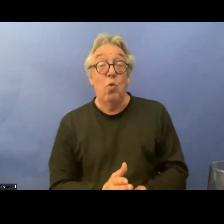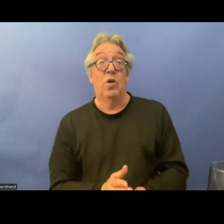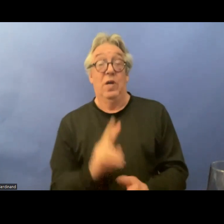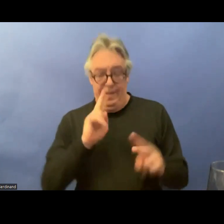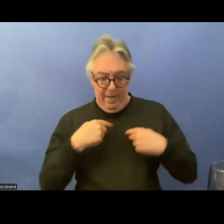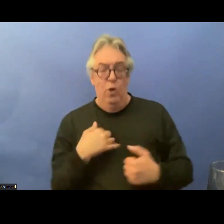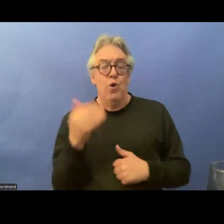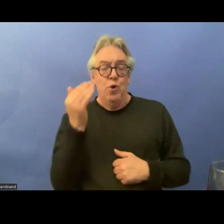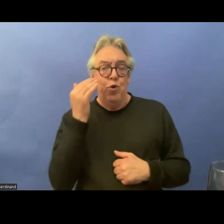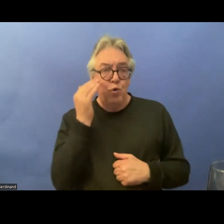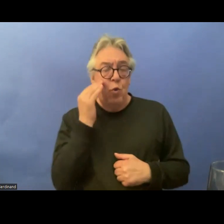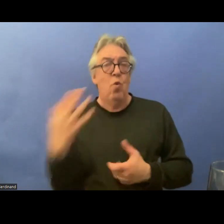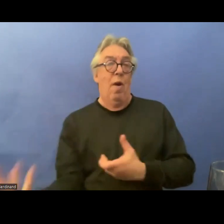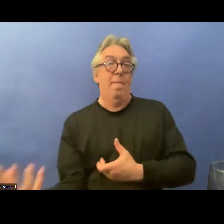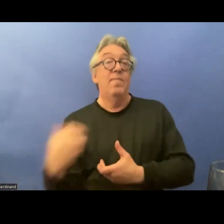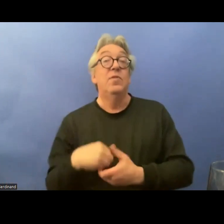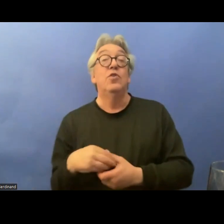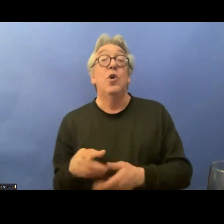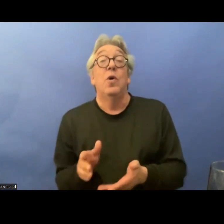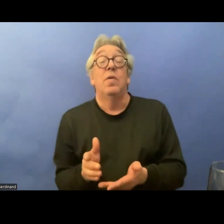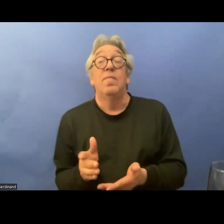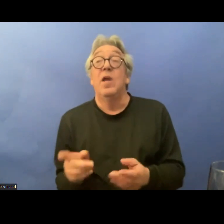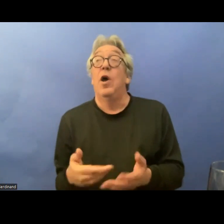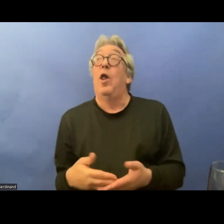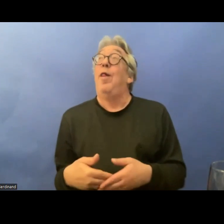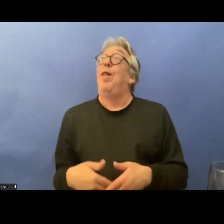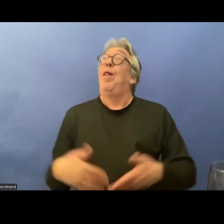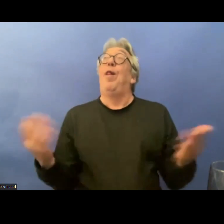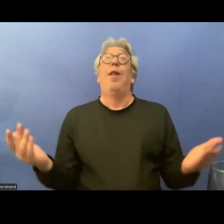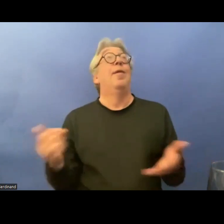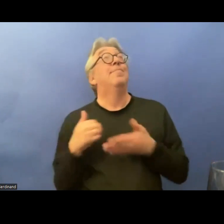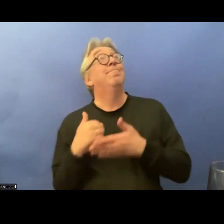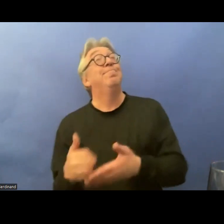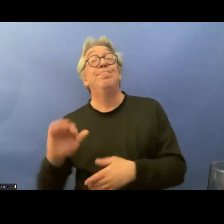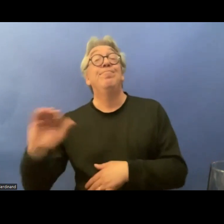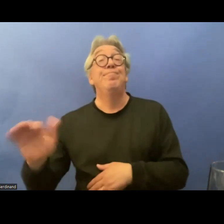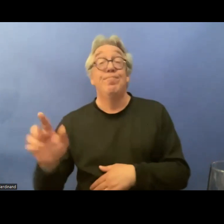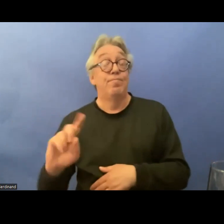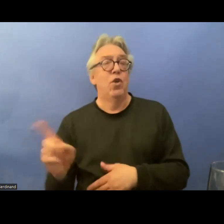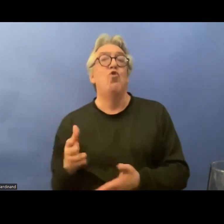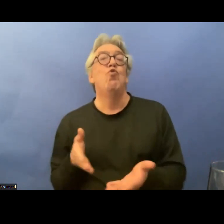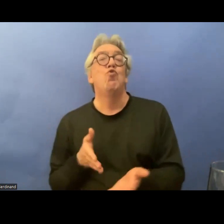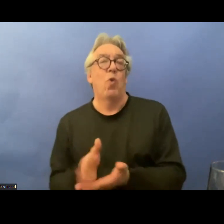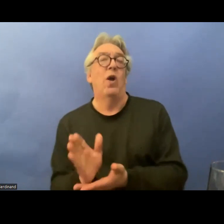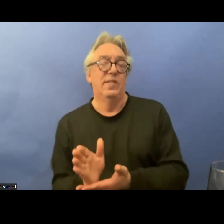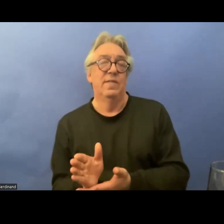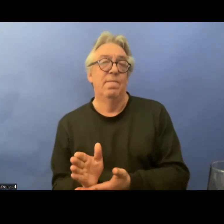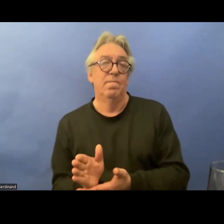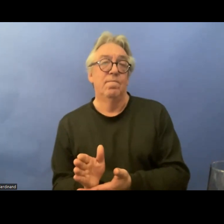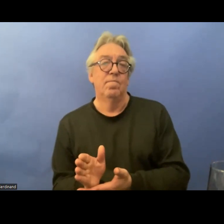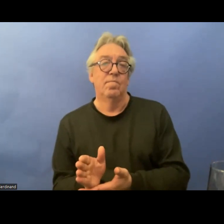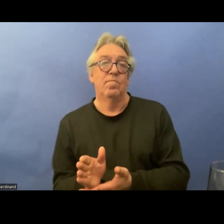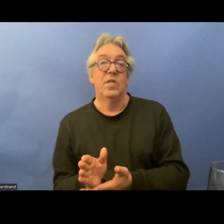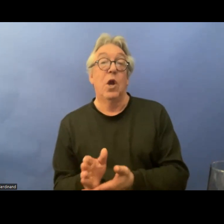it is a critical issue of rights, dignity, and equity. And I want to conclude by saying a huge thanks to